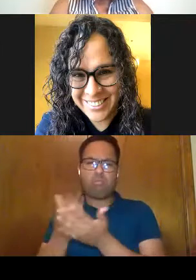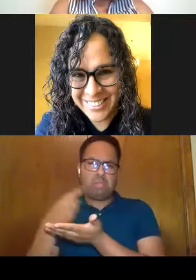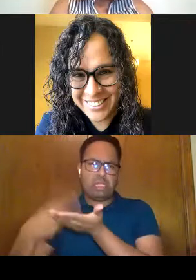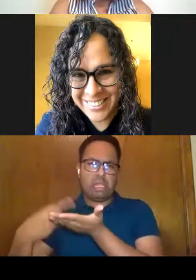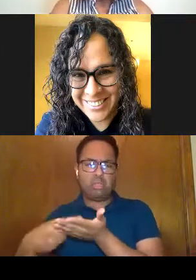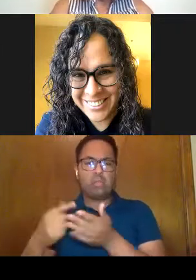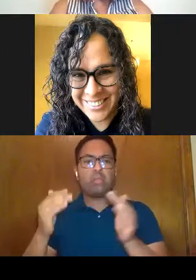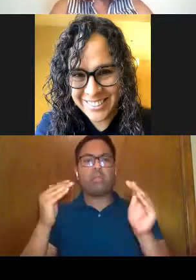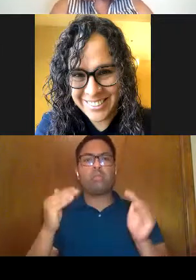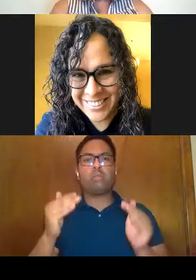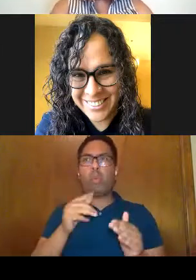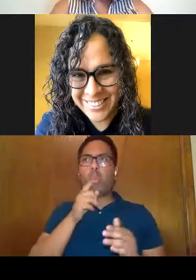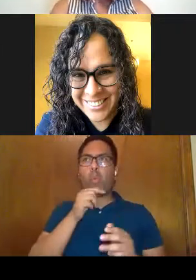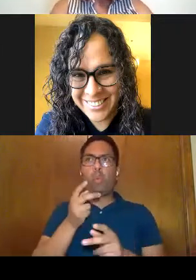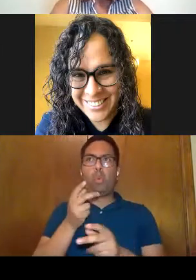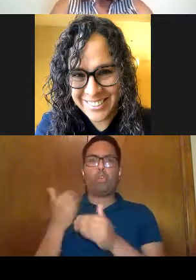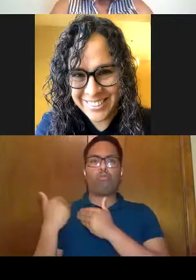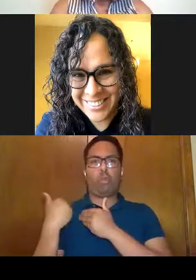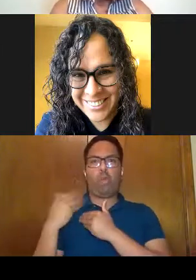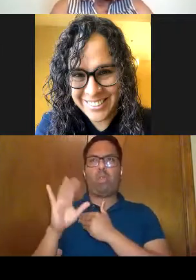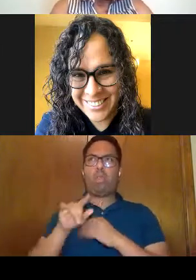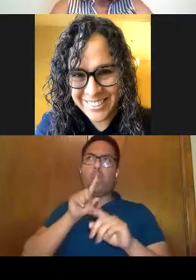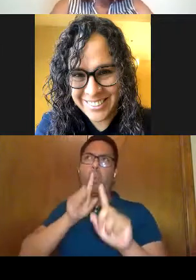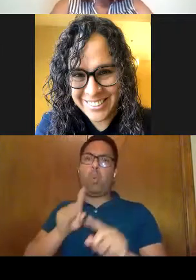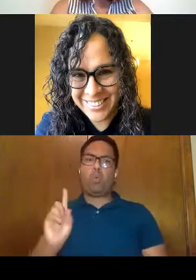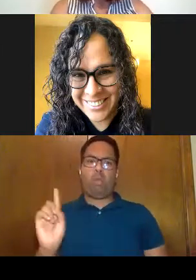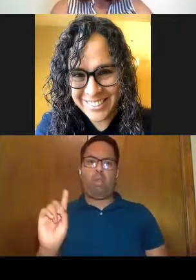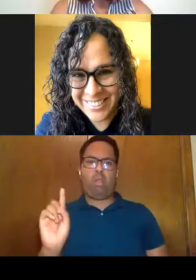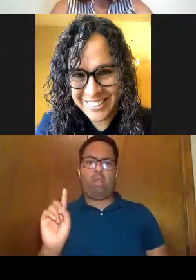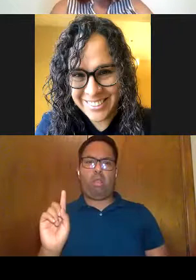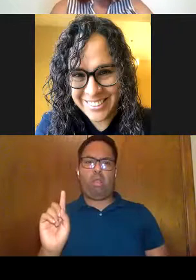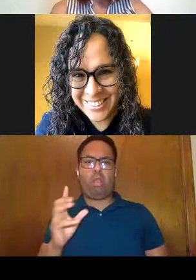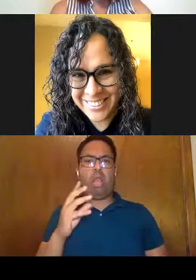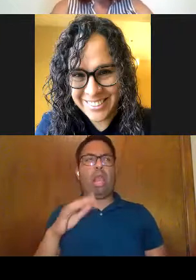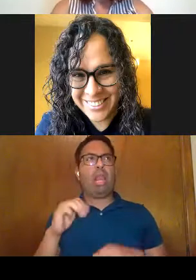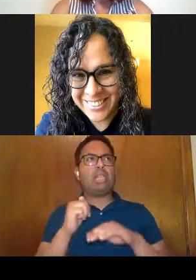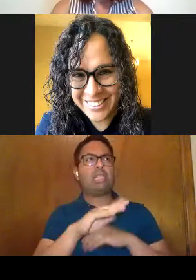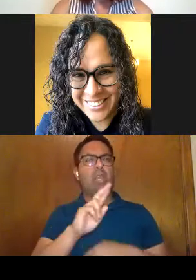the orders? Where are they being sent to? And how about prescription refills?